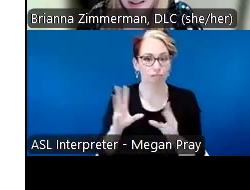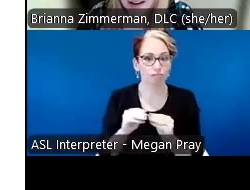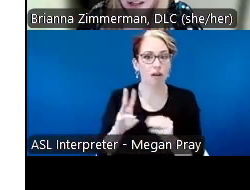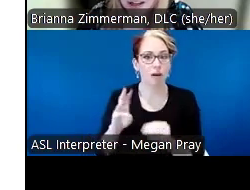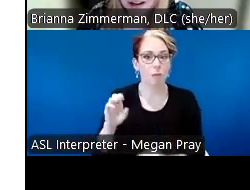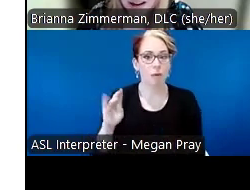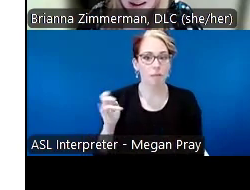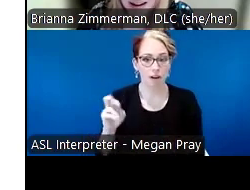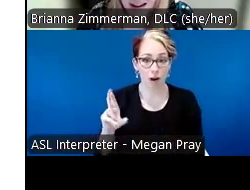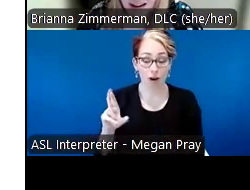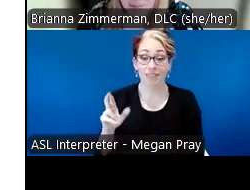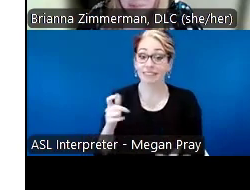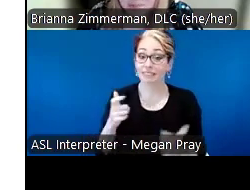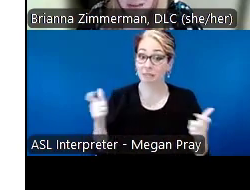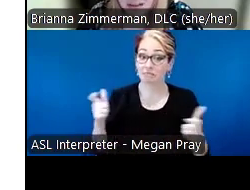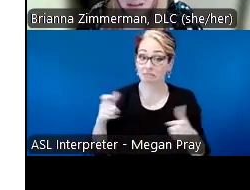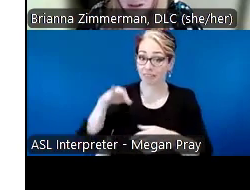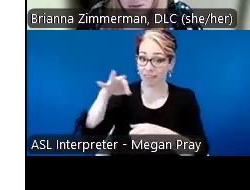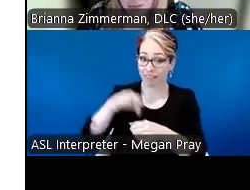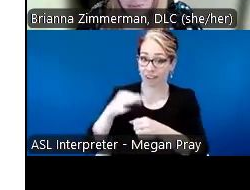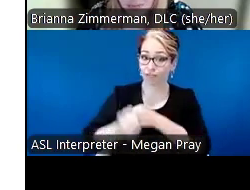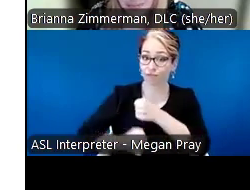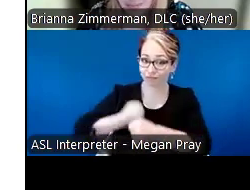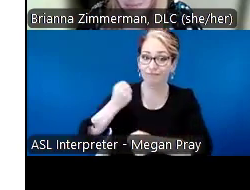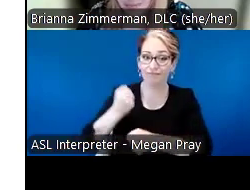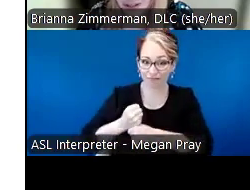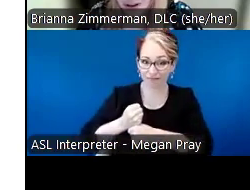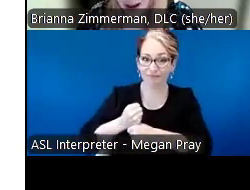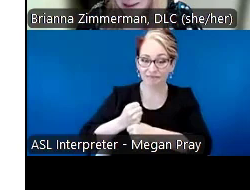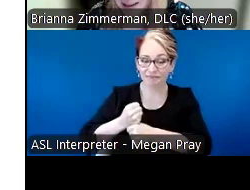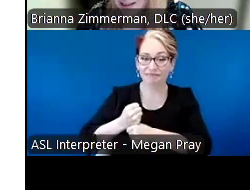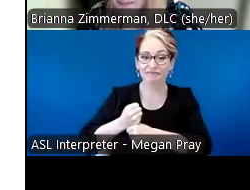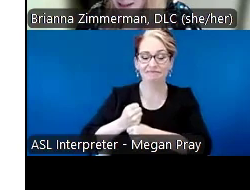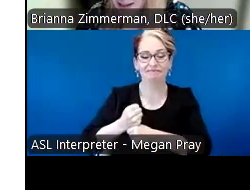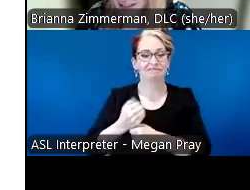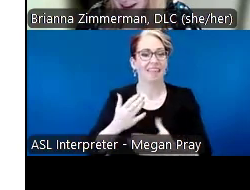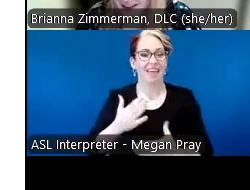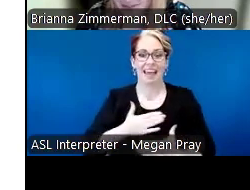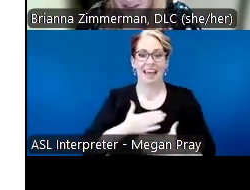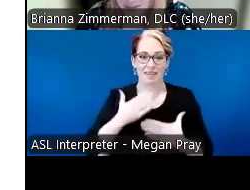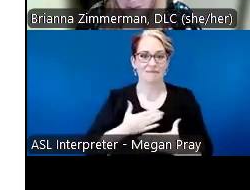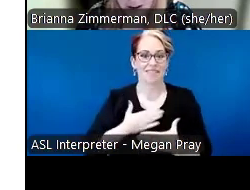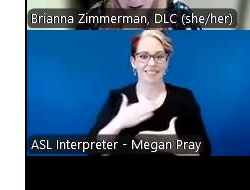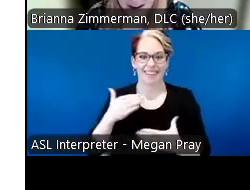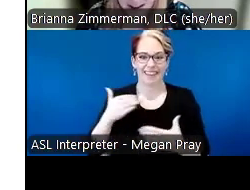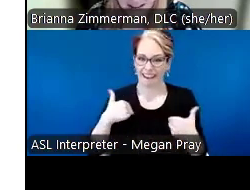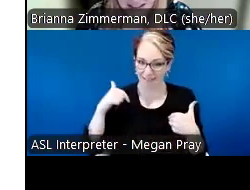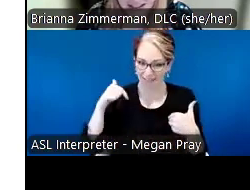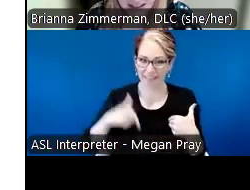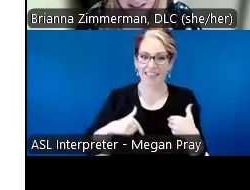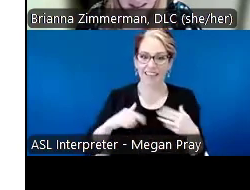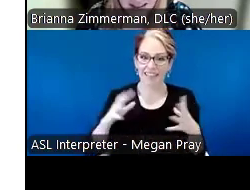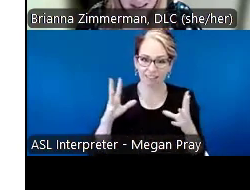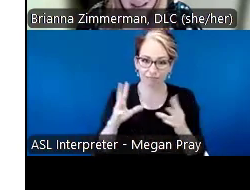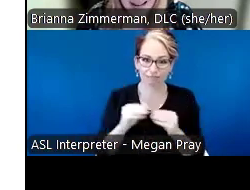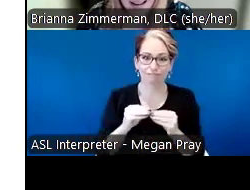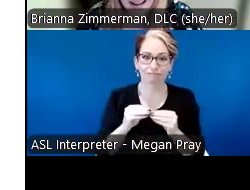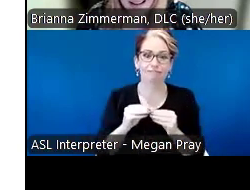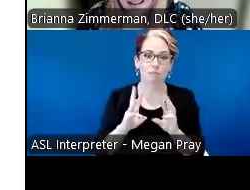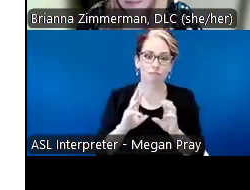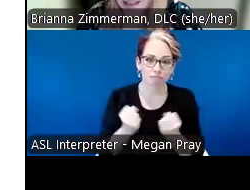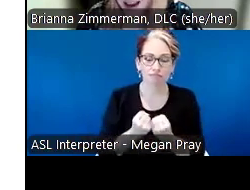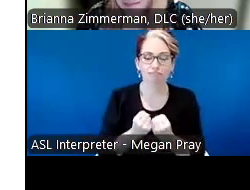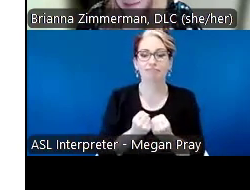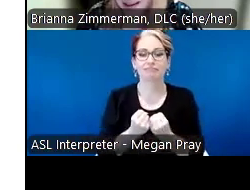big election year, so we're so happy to be able to have this webinar at such a